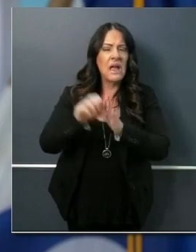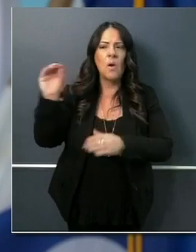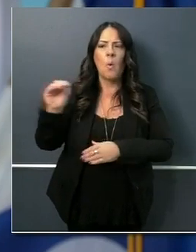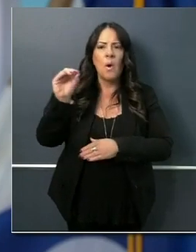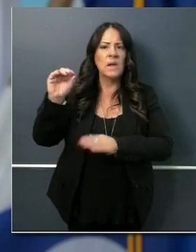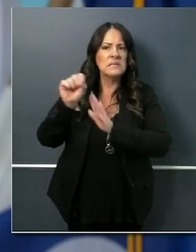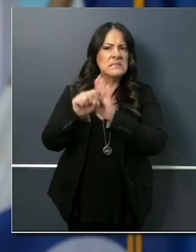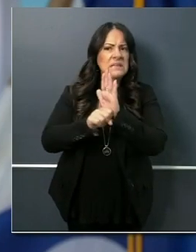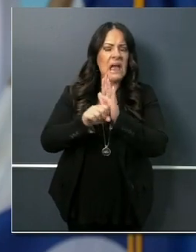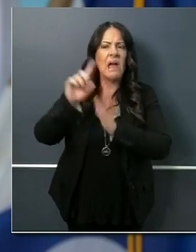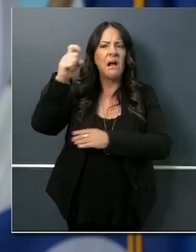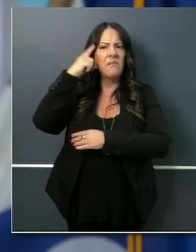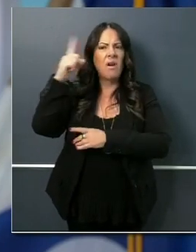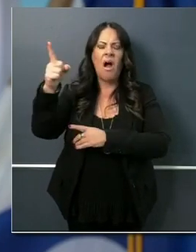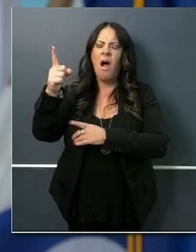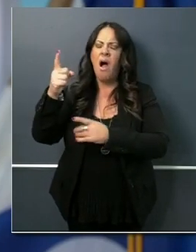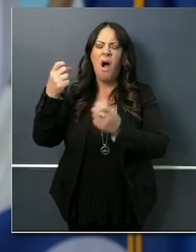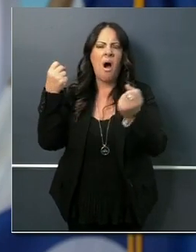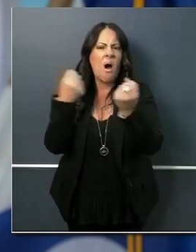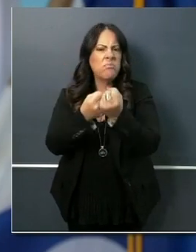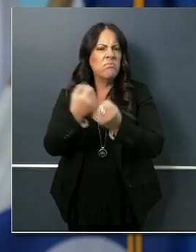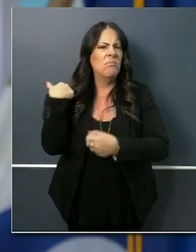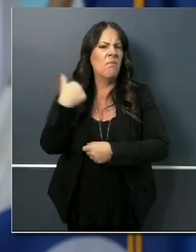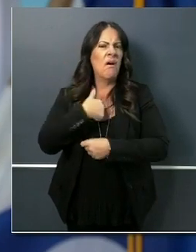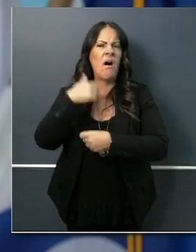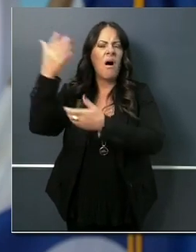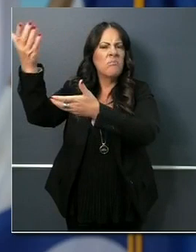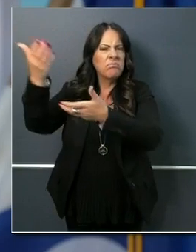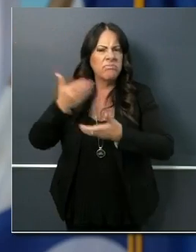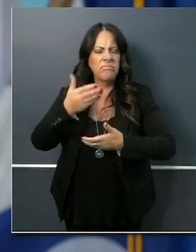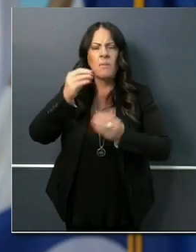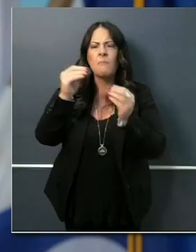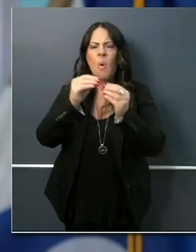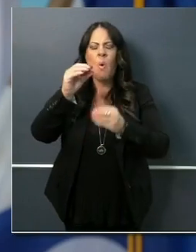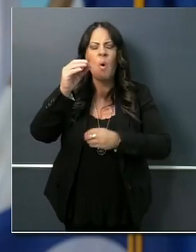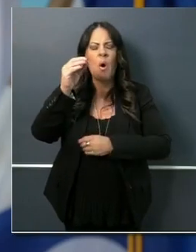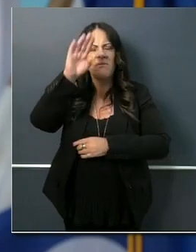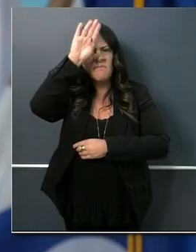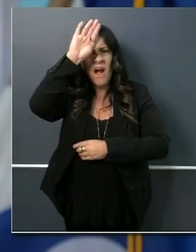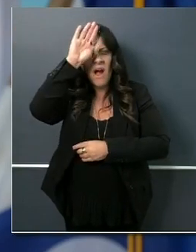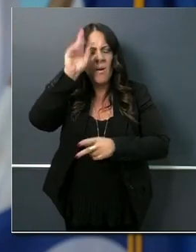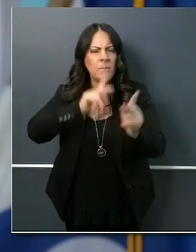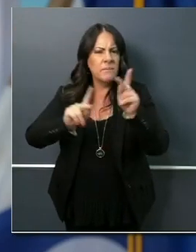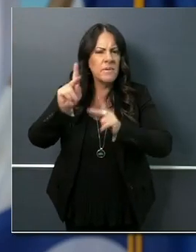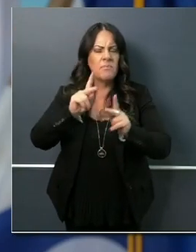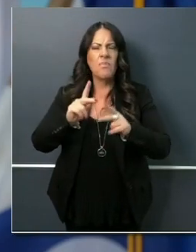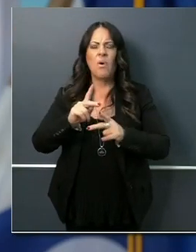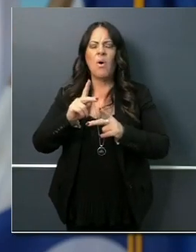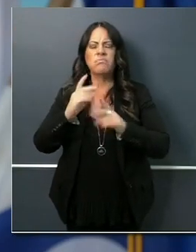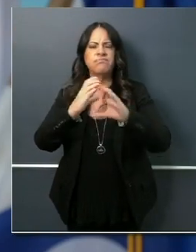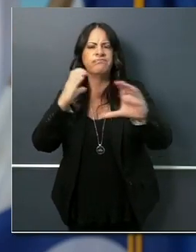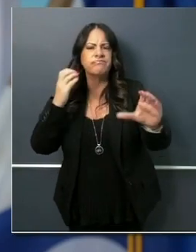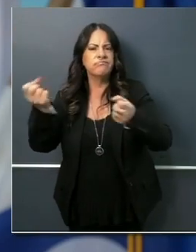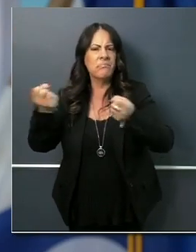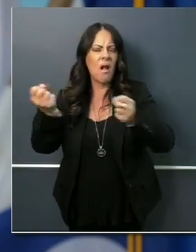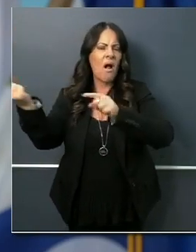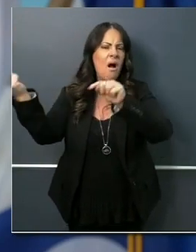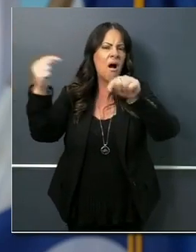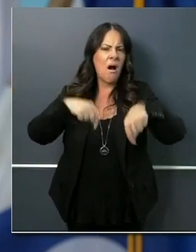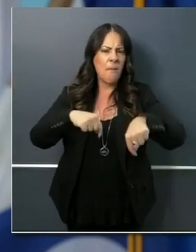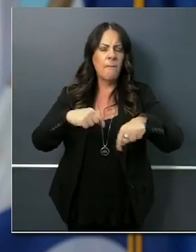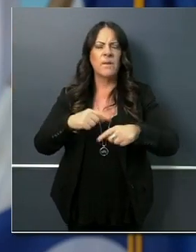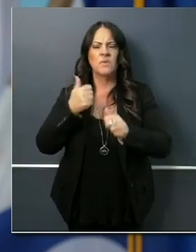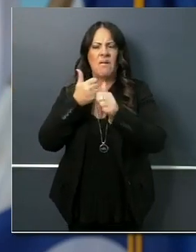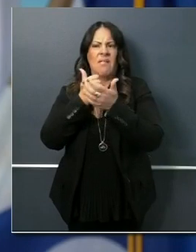engines from Oregon and into Washington State, allowed us to concentrate our resources in some of the hot spots in